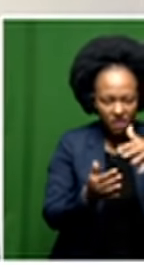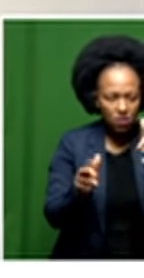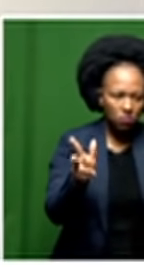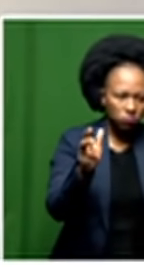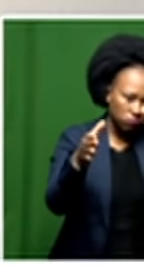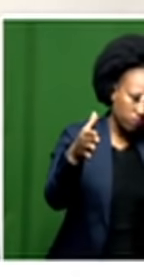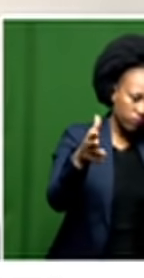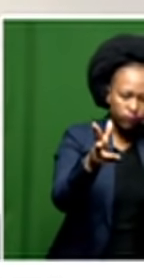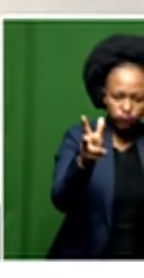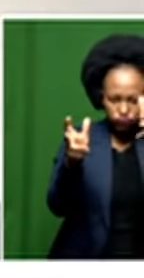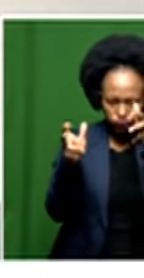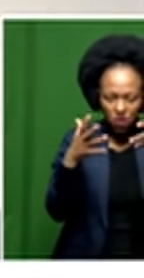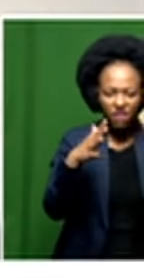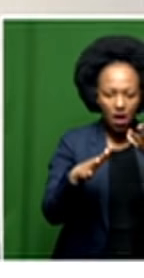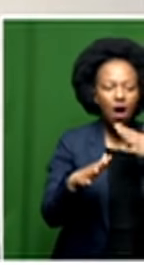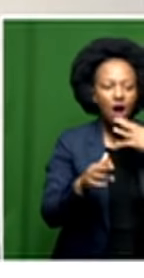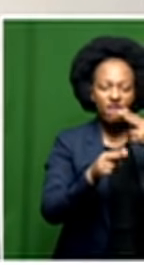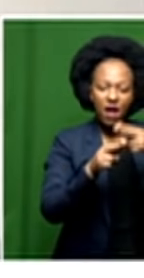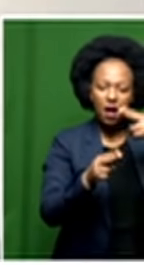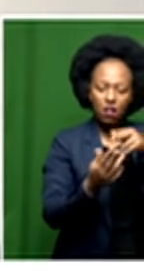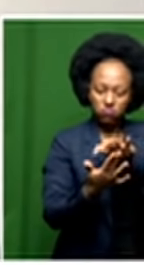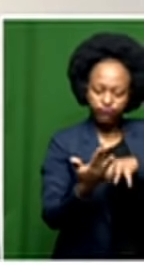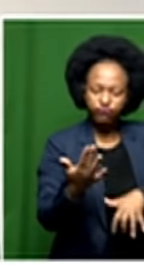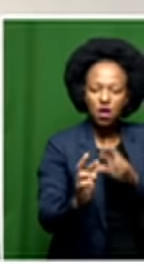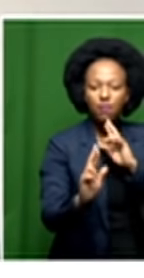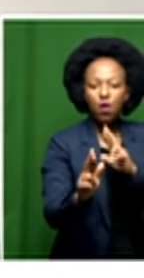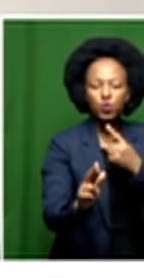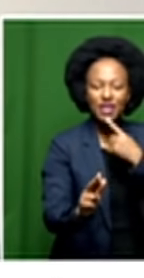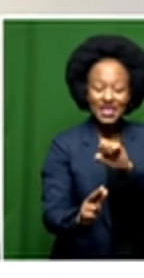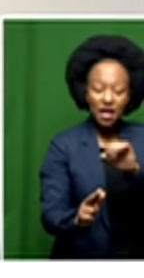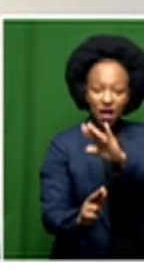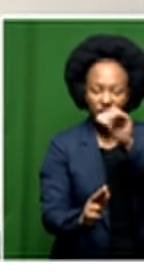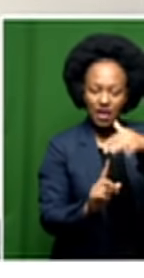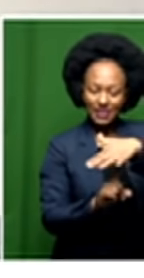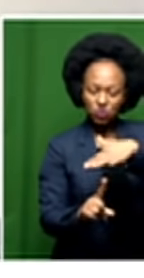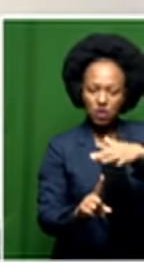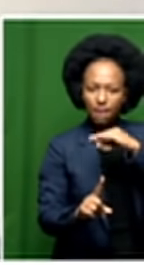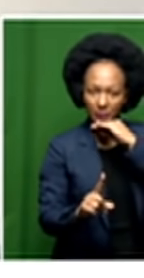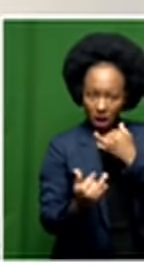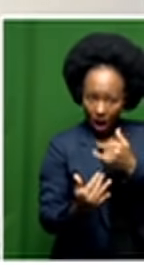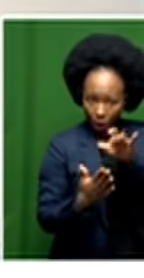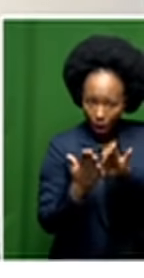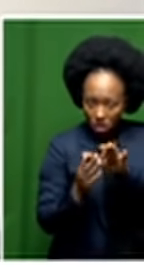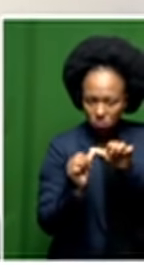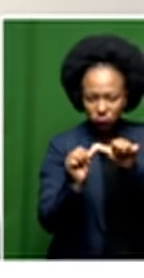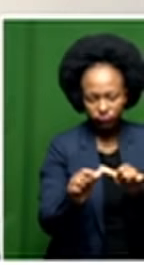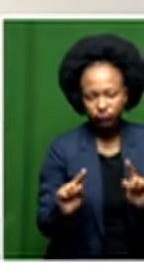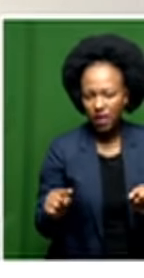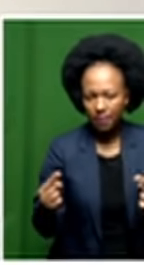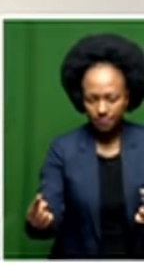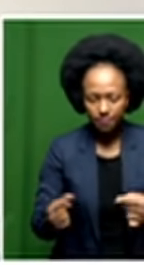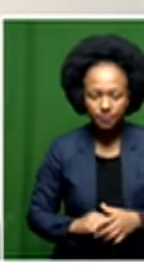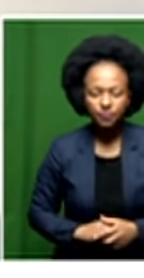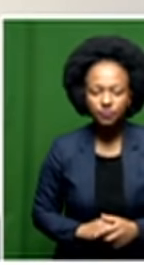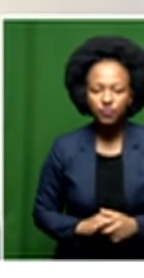conclusion that the prevailing circumstances in South Africa do not permit for an election. My own view